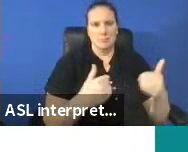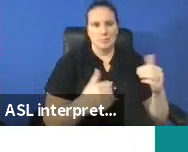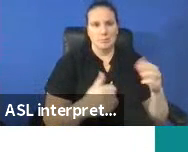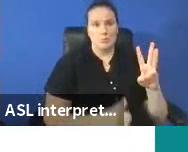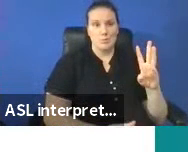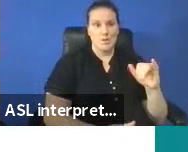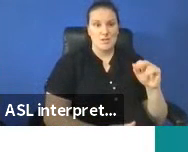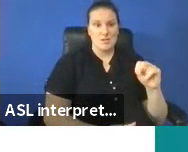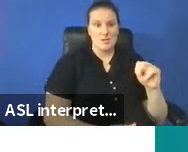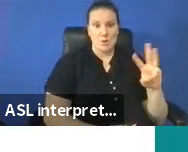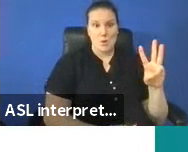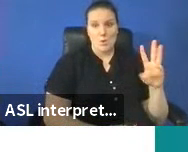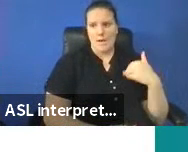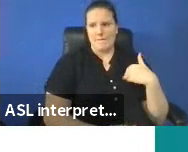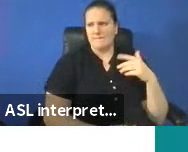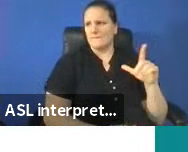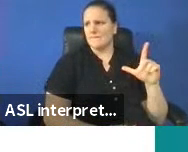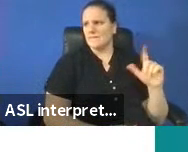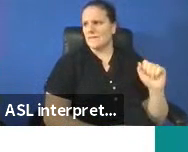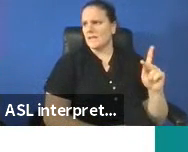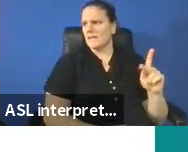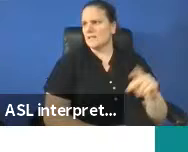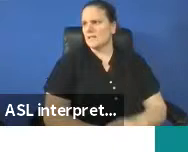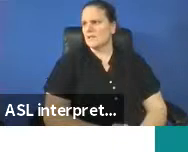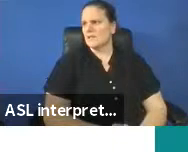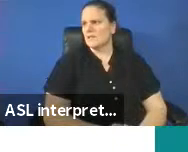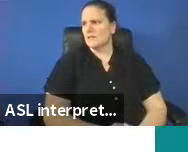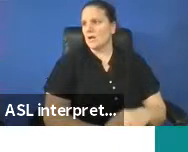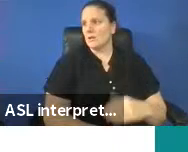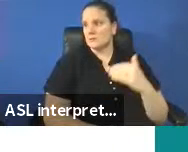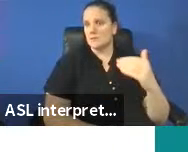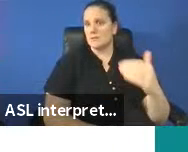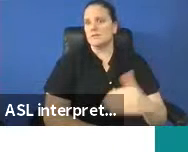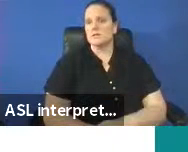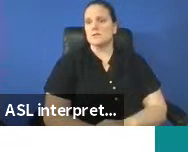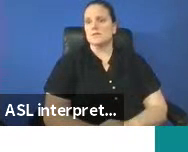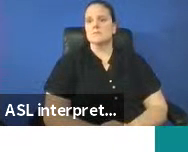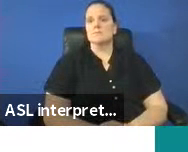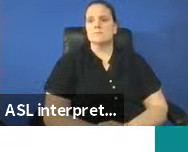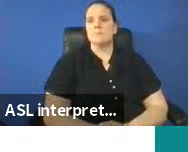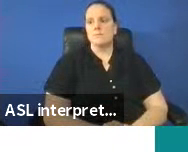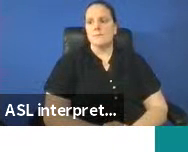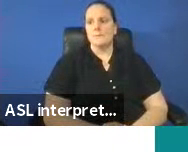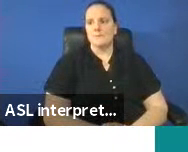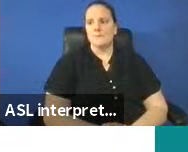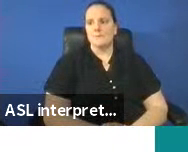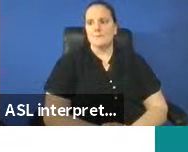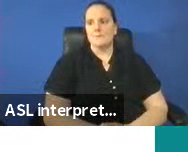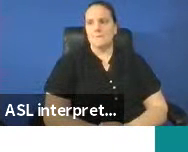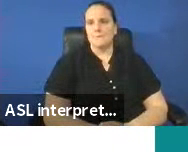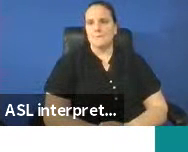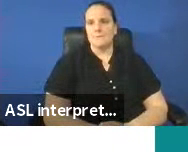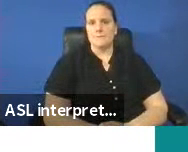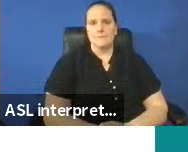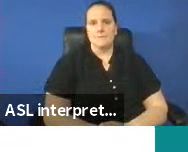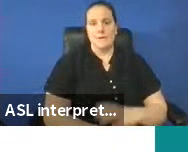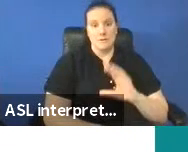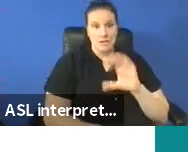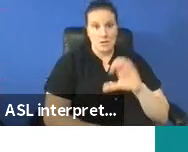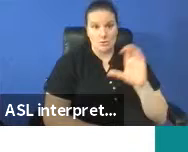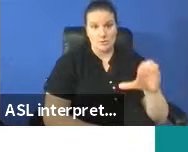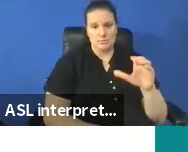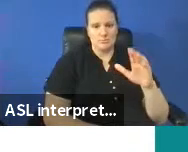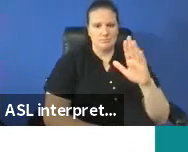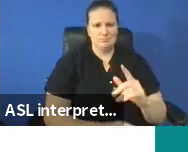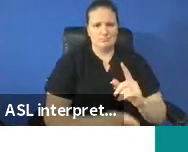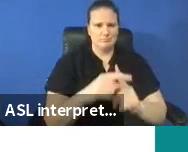the link. So next slide, how to access closed captions. At the bottom middle of your